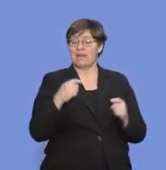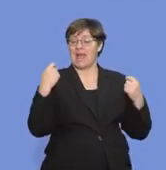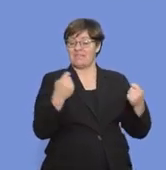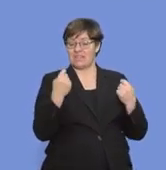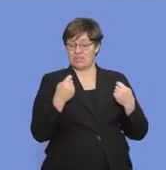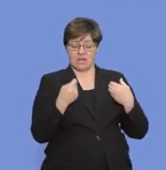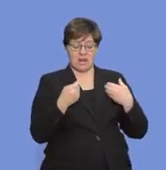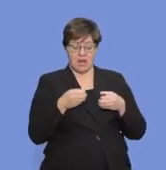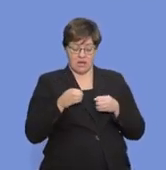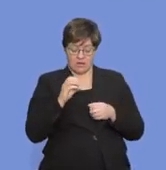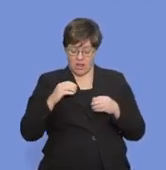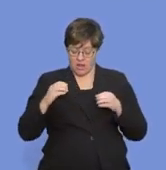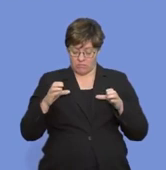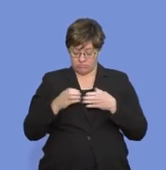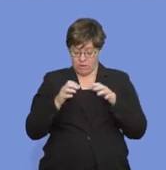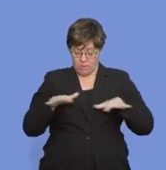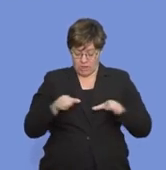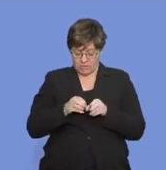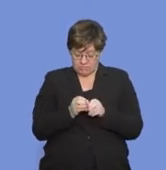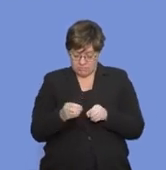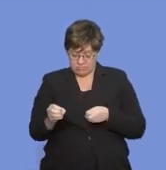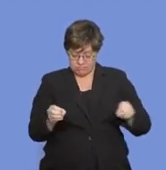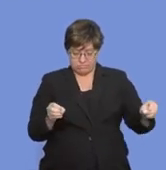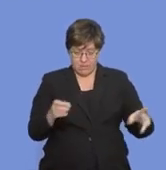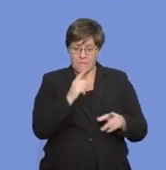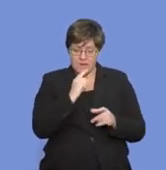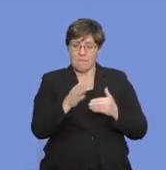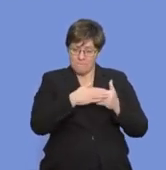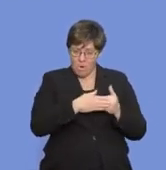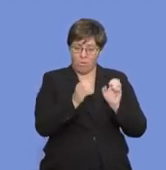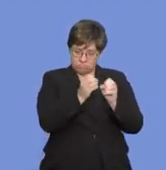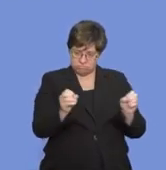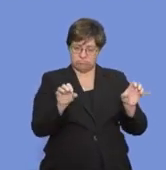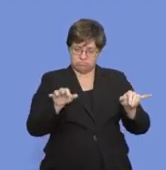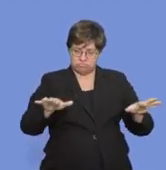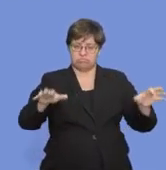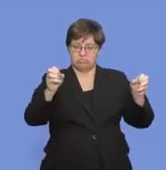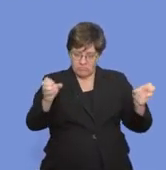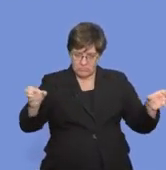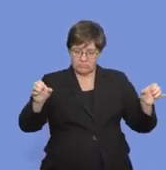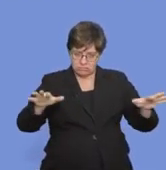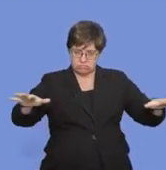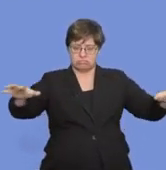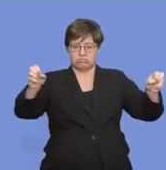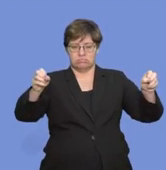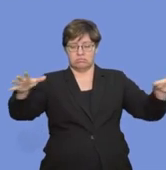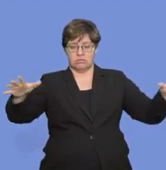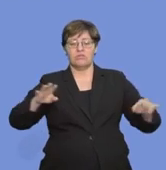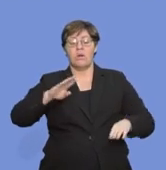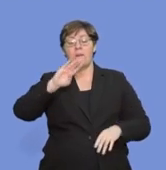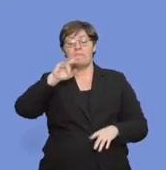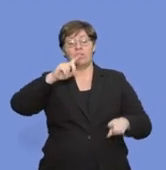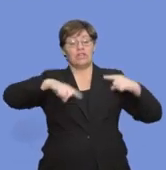speciation events, as I said, they would increase the number of species, therefore speciation